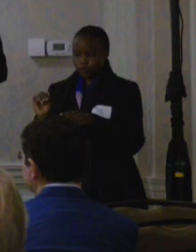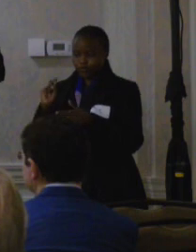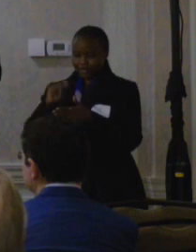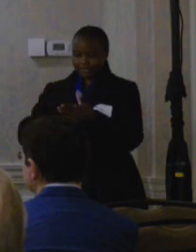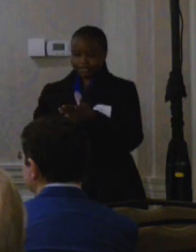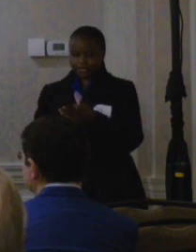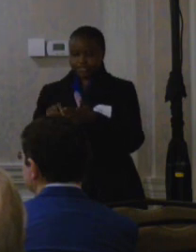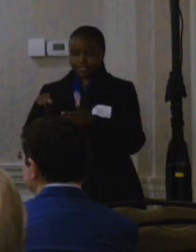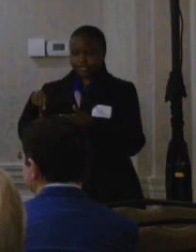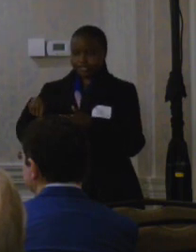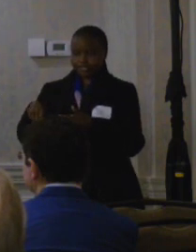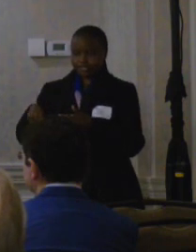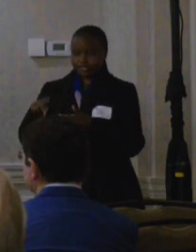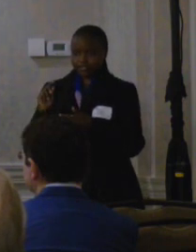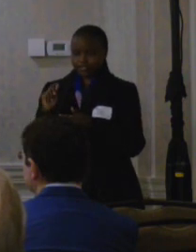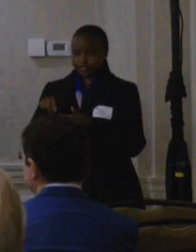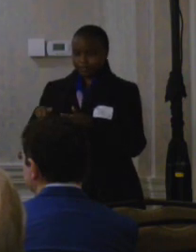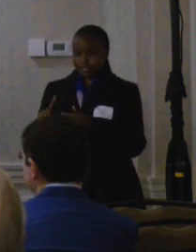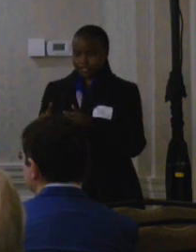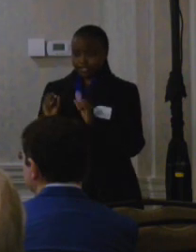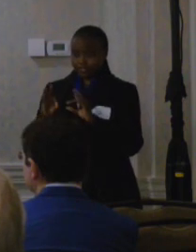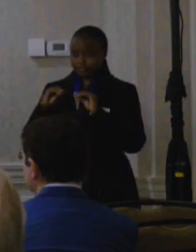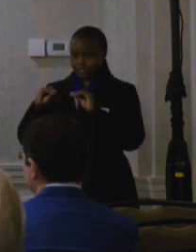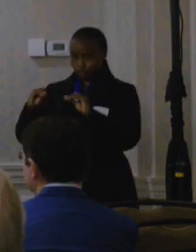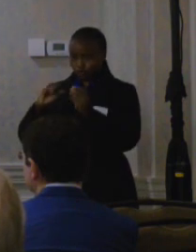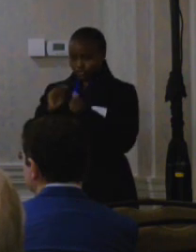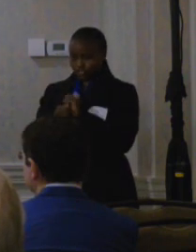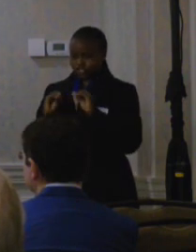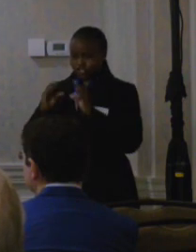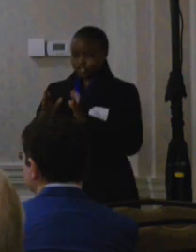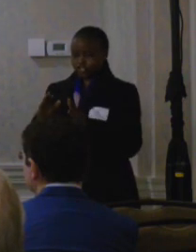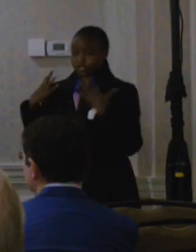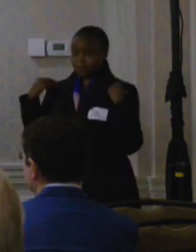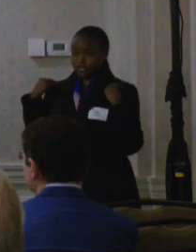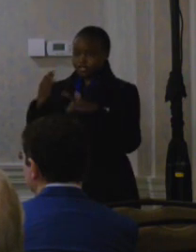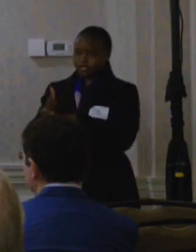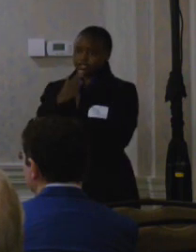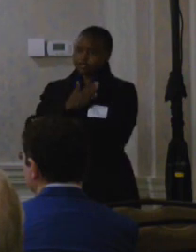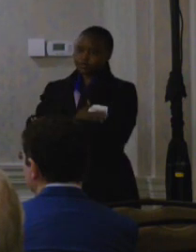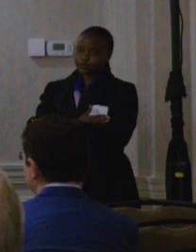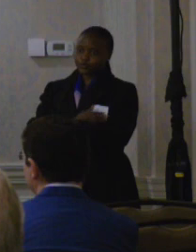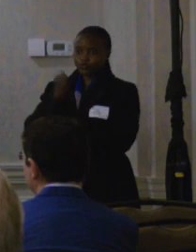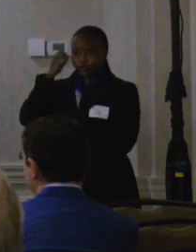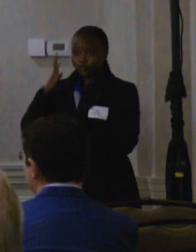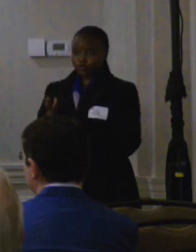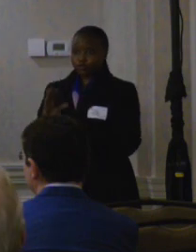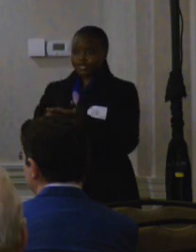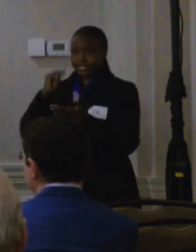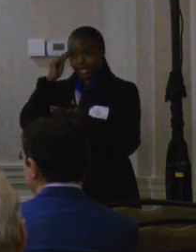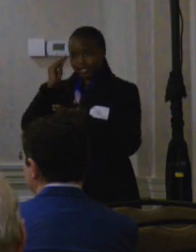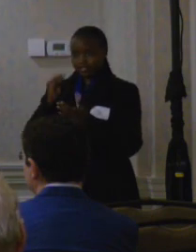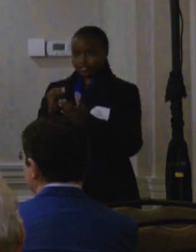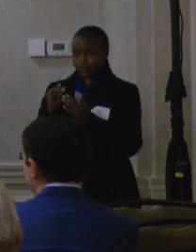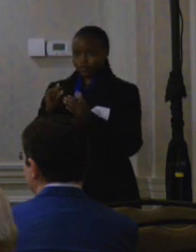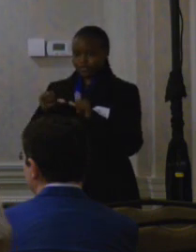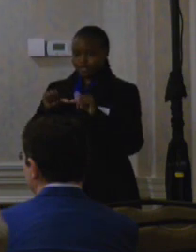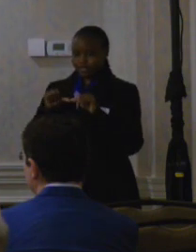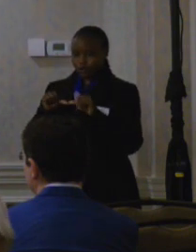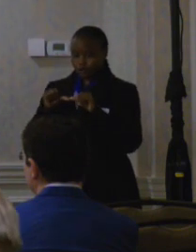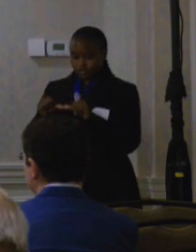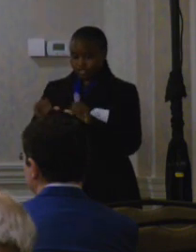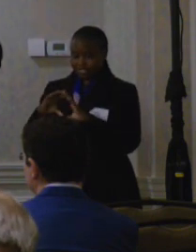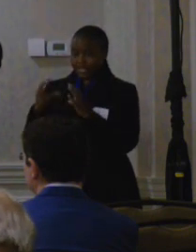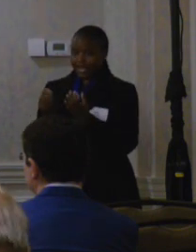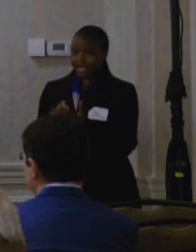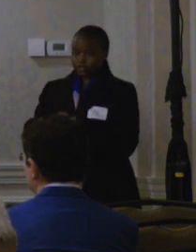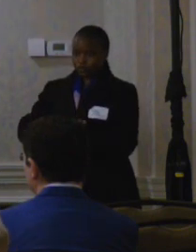teacher professional development, if it's going to change teacher practice and improve student learning, needs to be concrete, needs to be